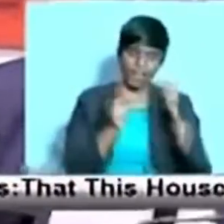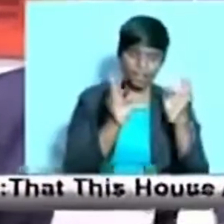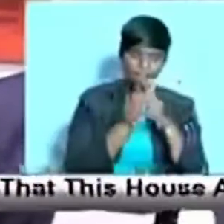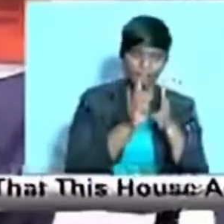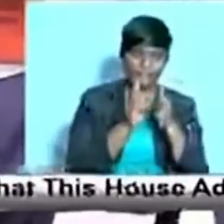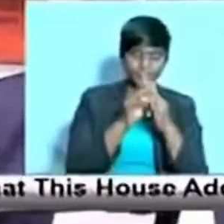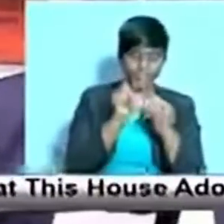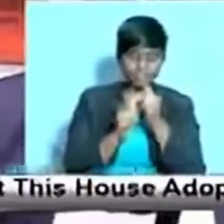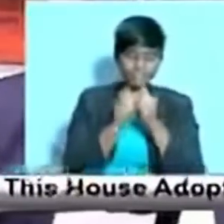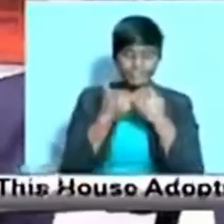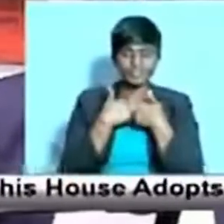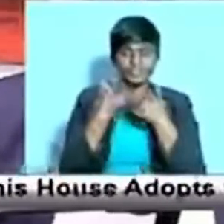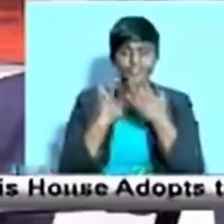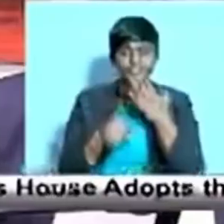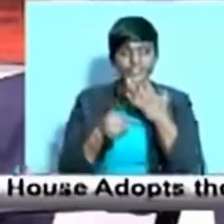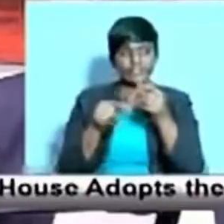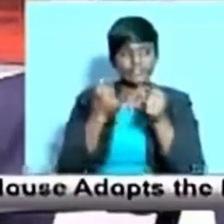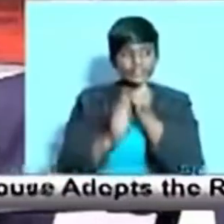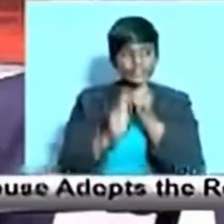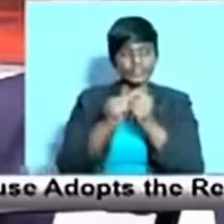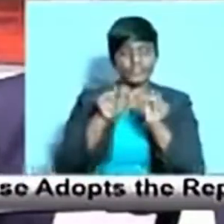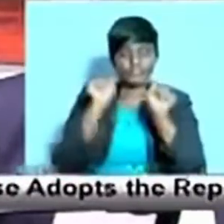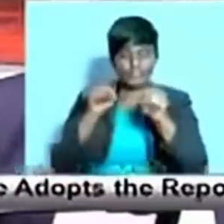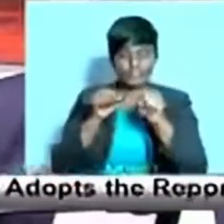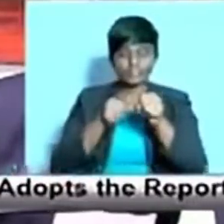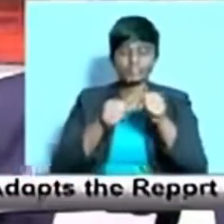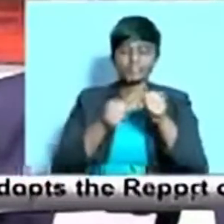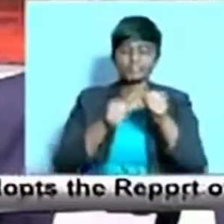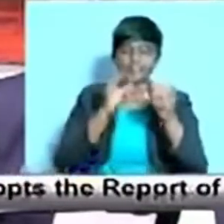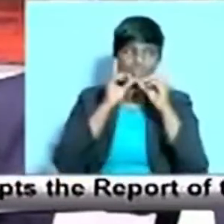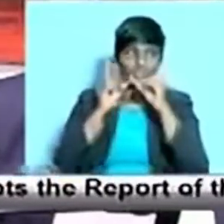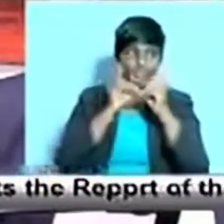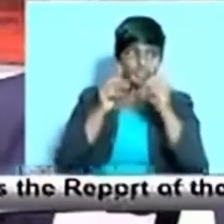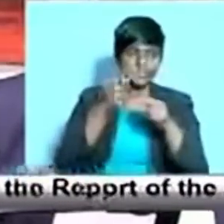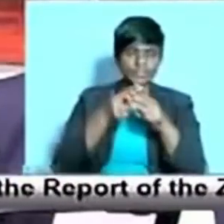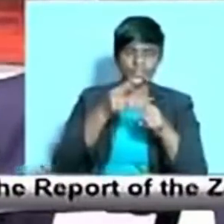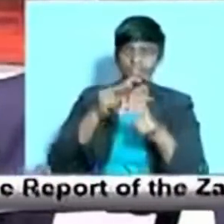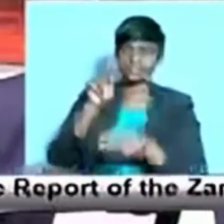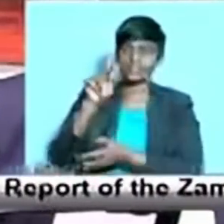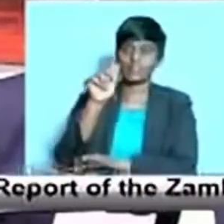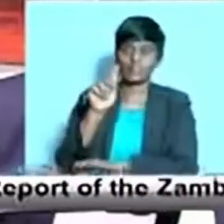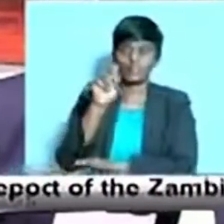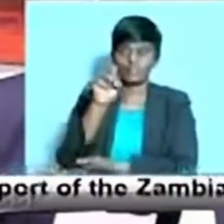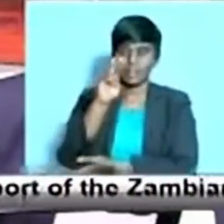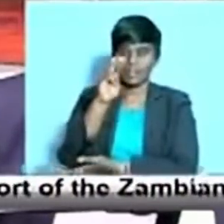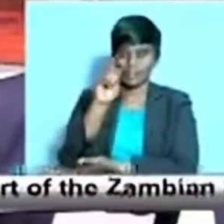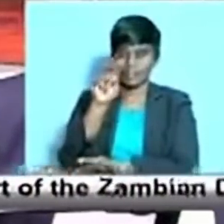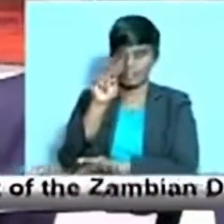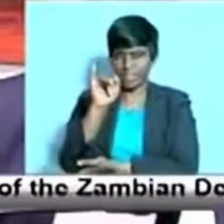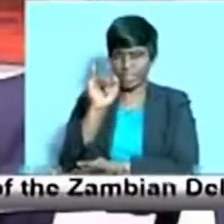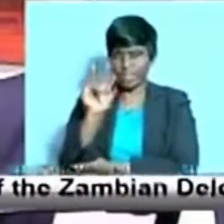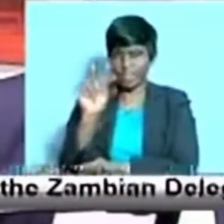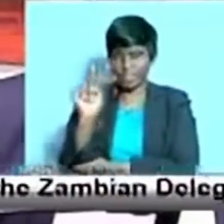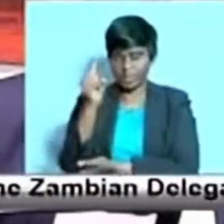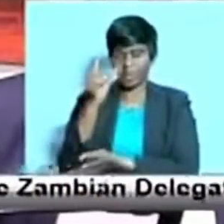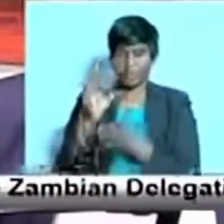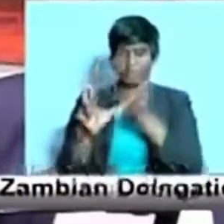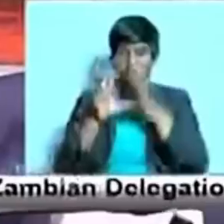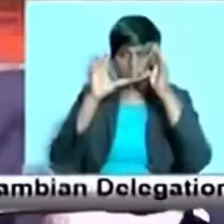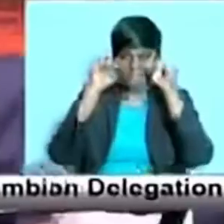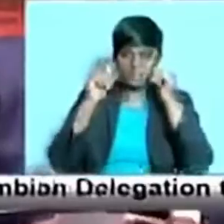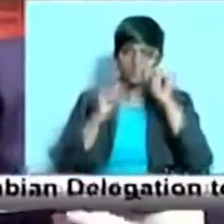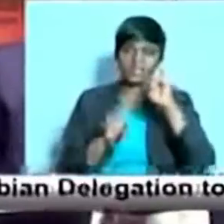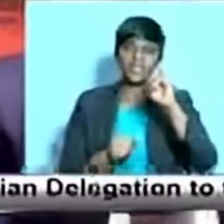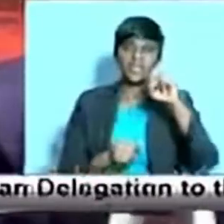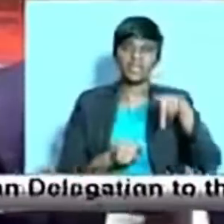meetings that has been ably moved by Mr. Harry Kambone MP and the first Vice President of the